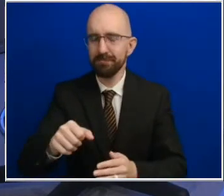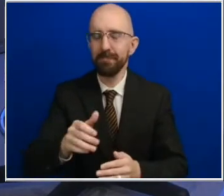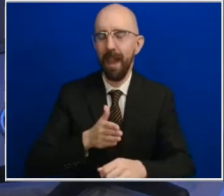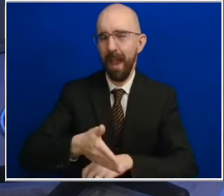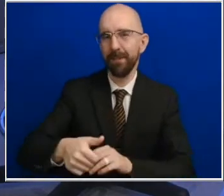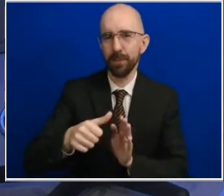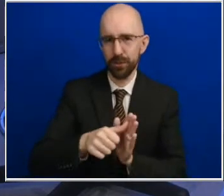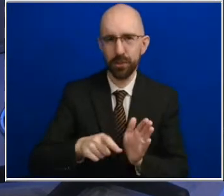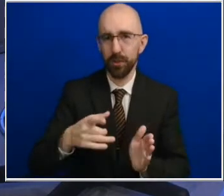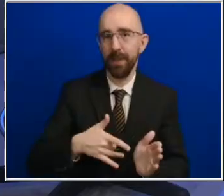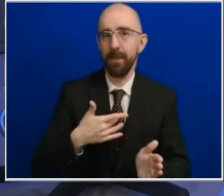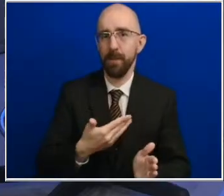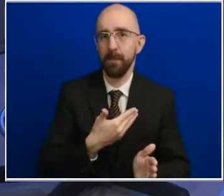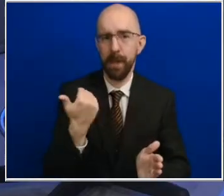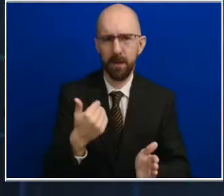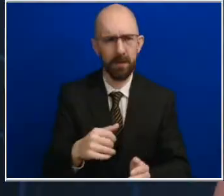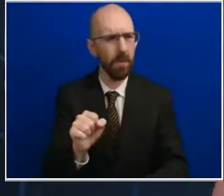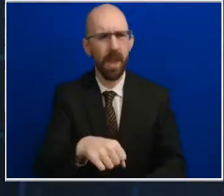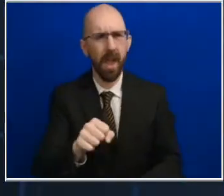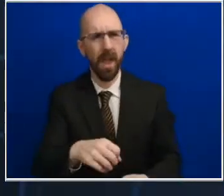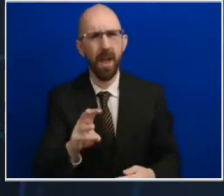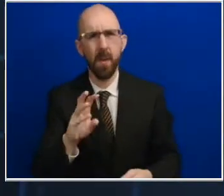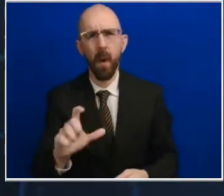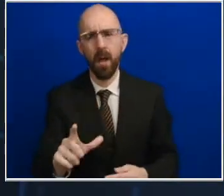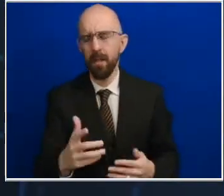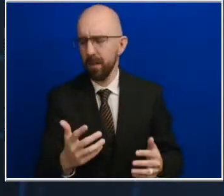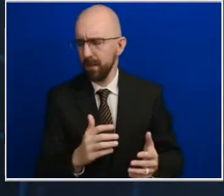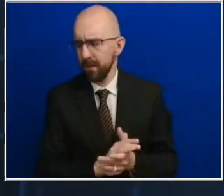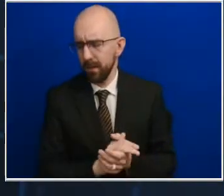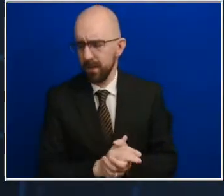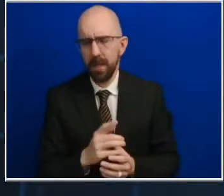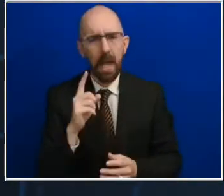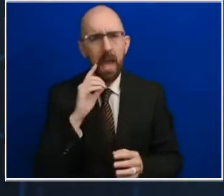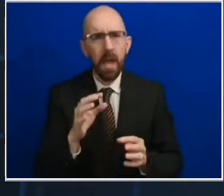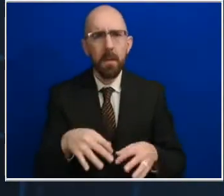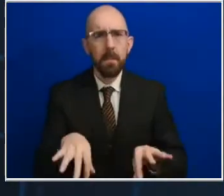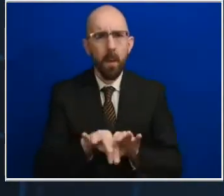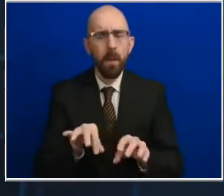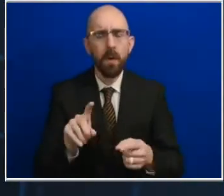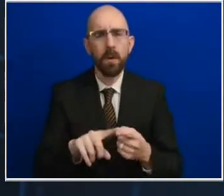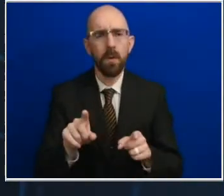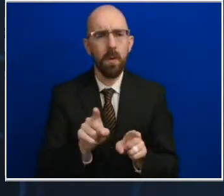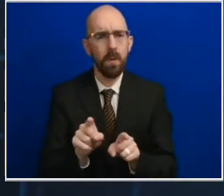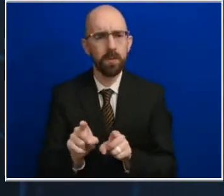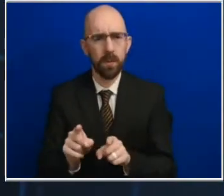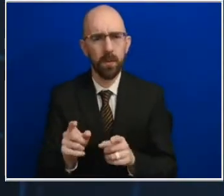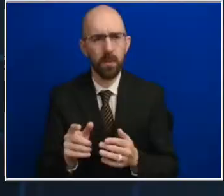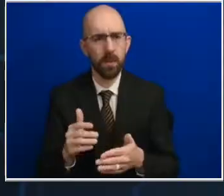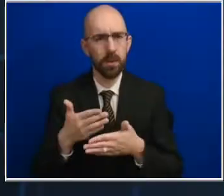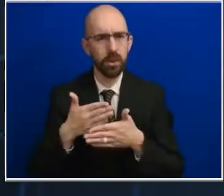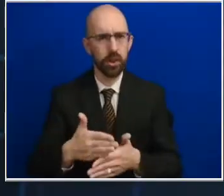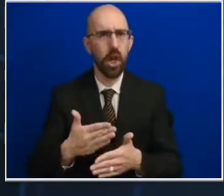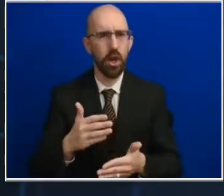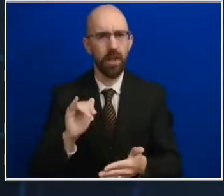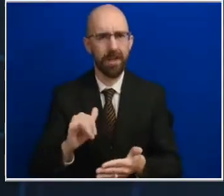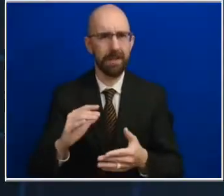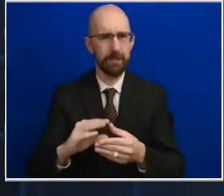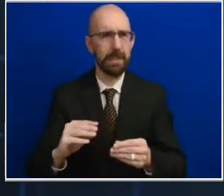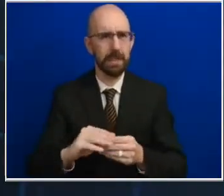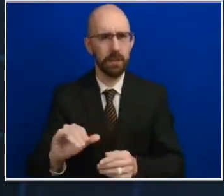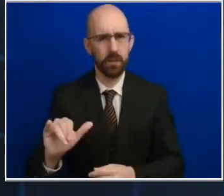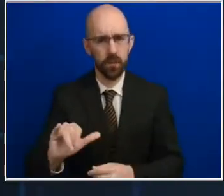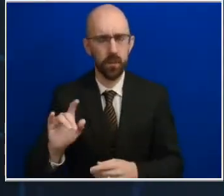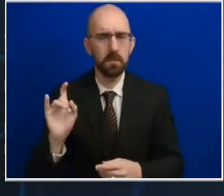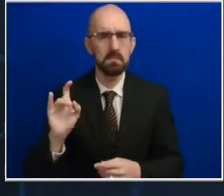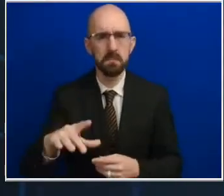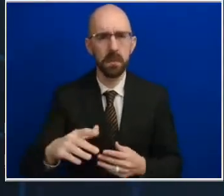better. Oh yeah. Just felt Well, so I think it's important to also share this message that